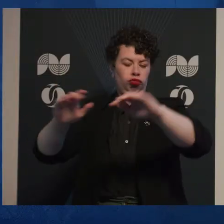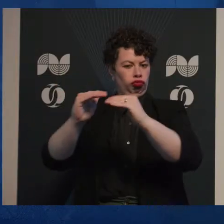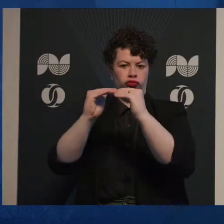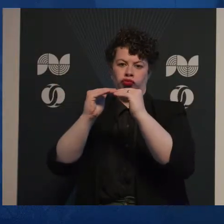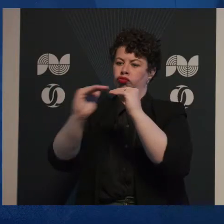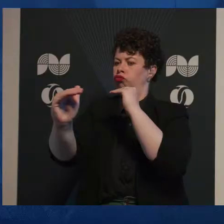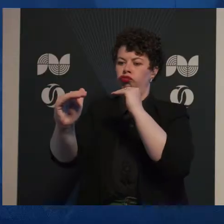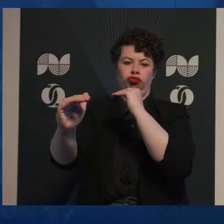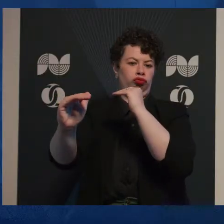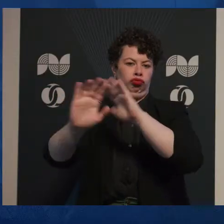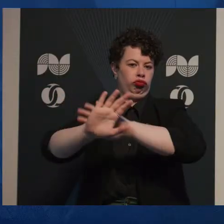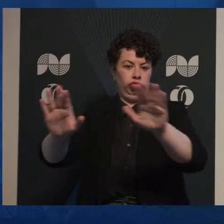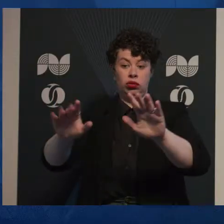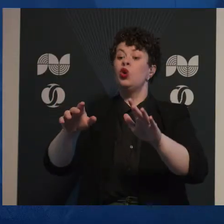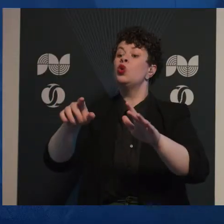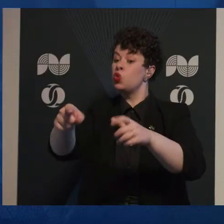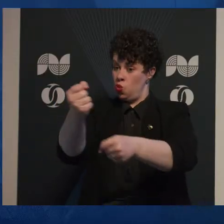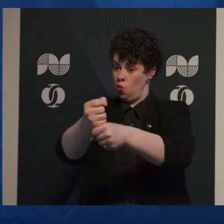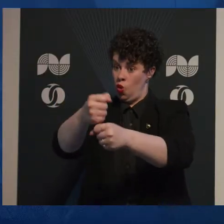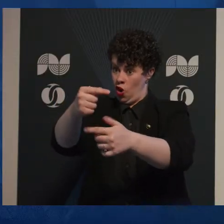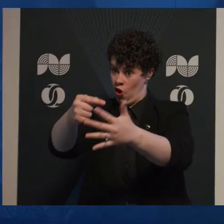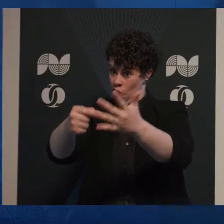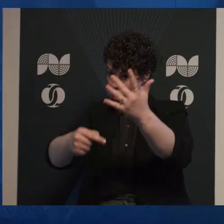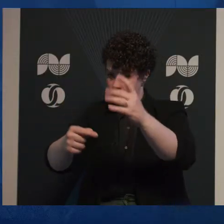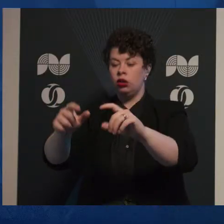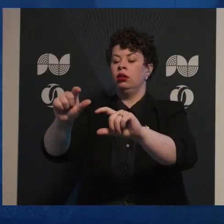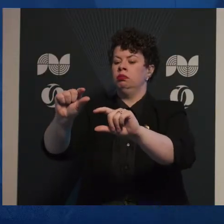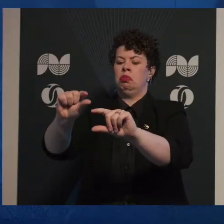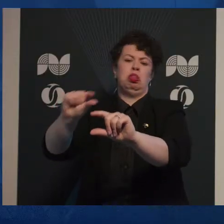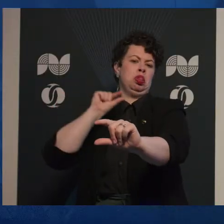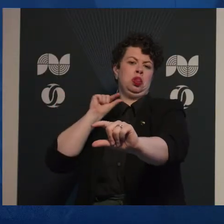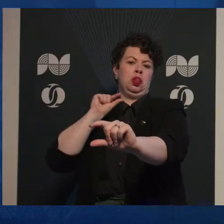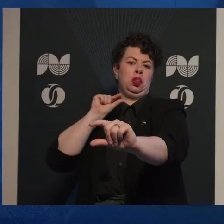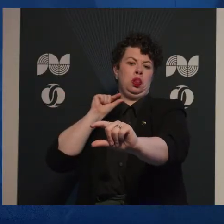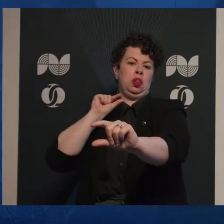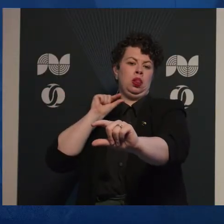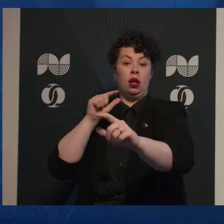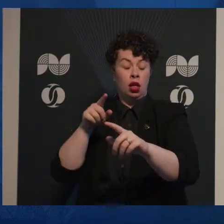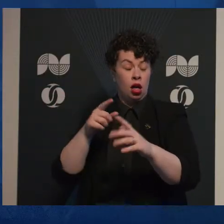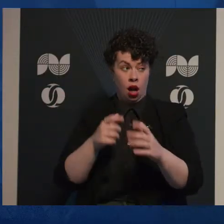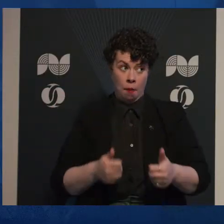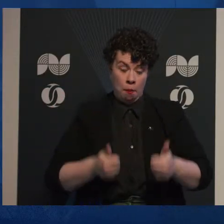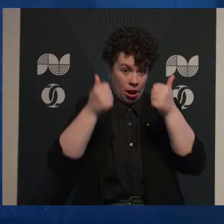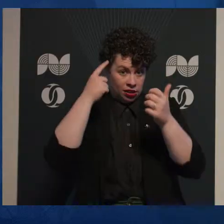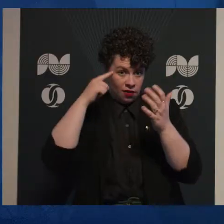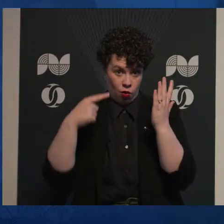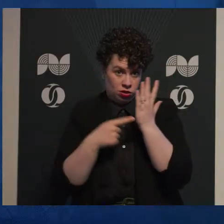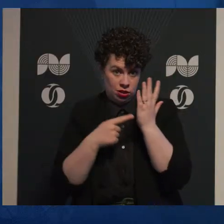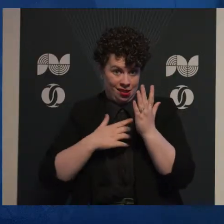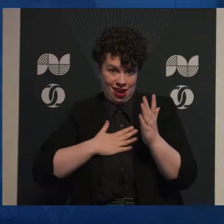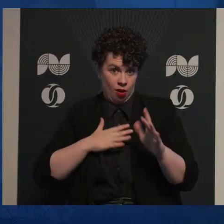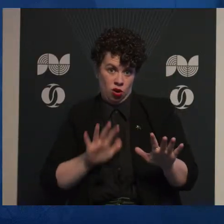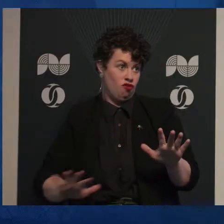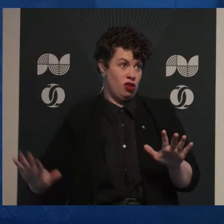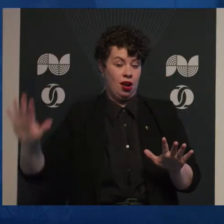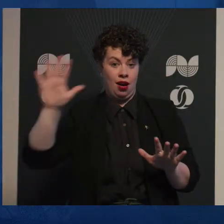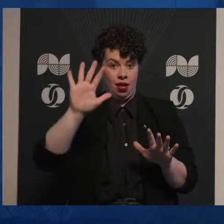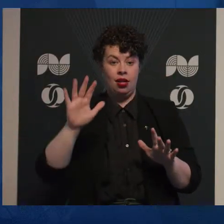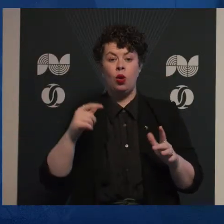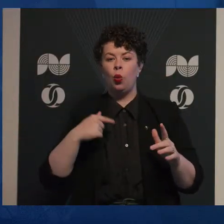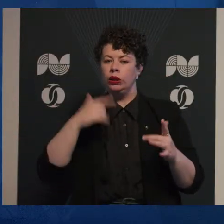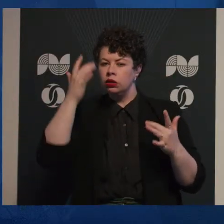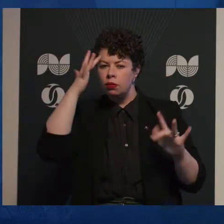the best government-driven incentives for the tech sector in the region. And what we have done is very